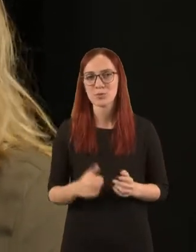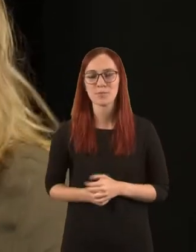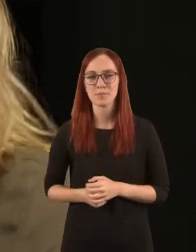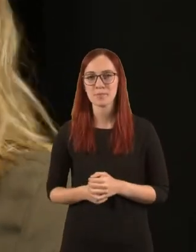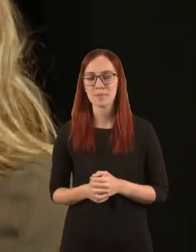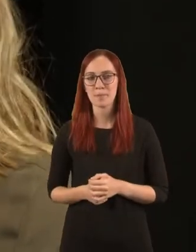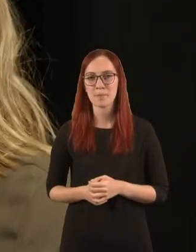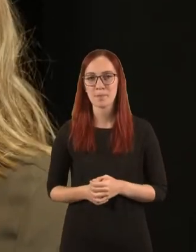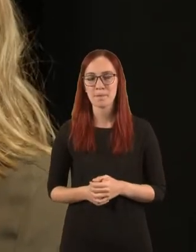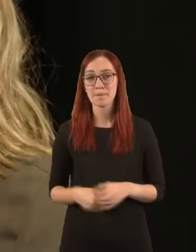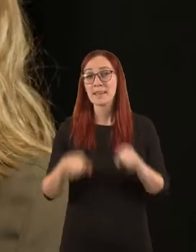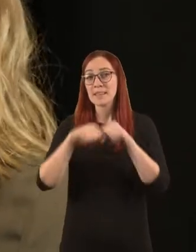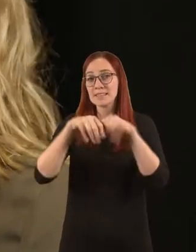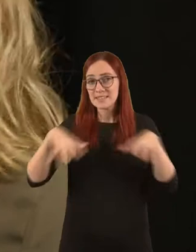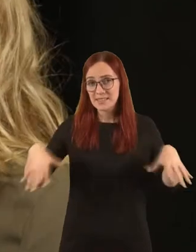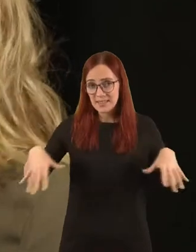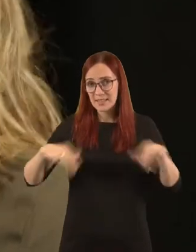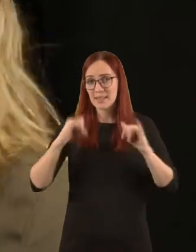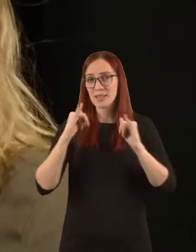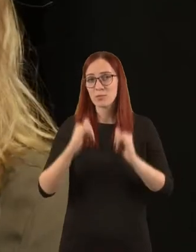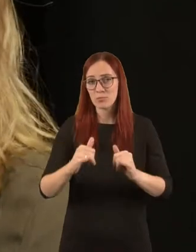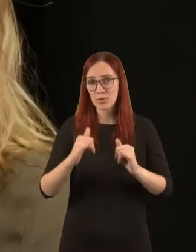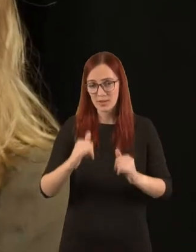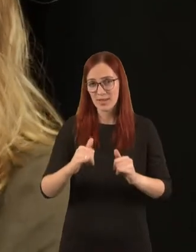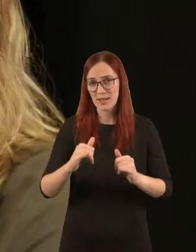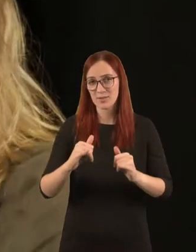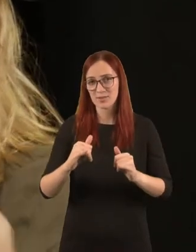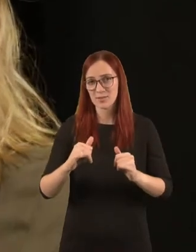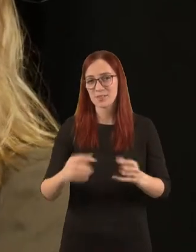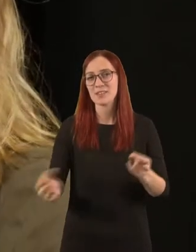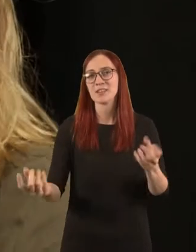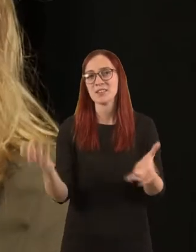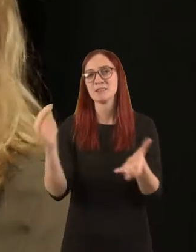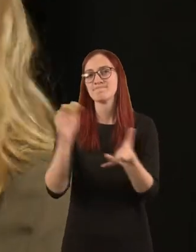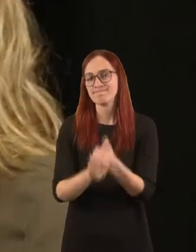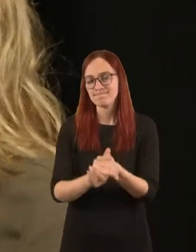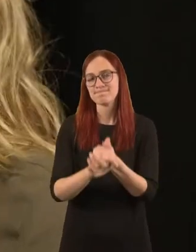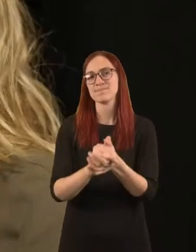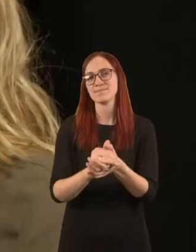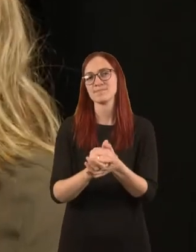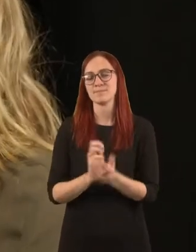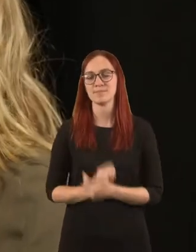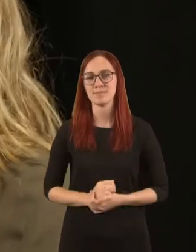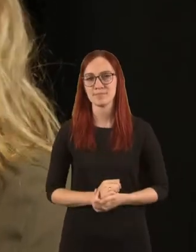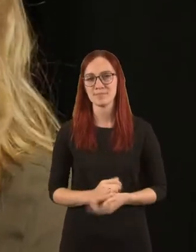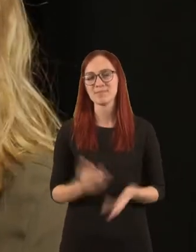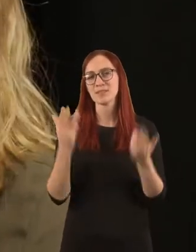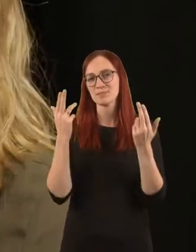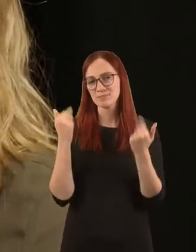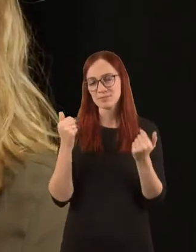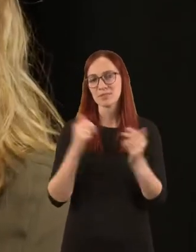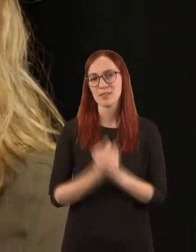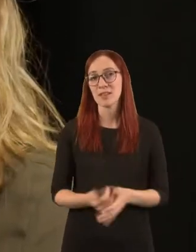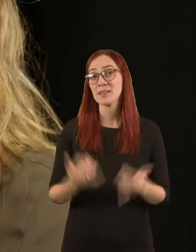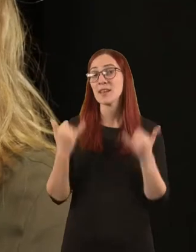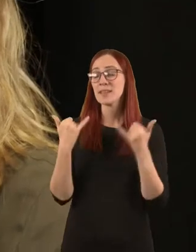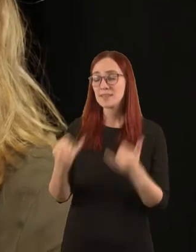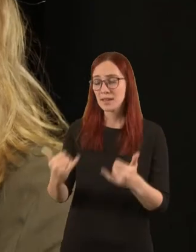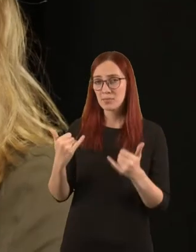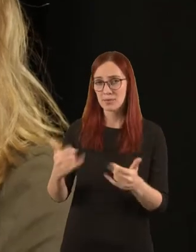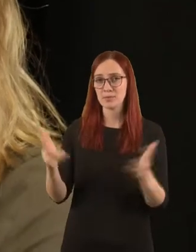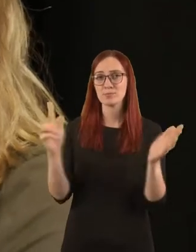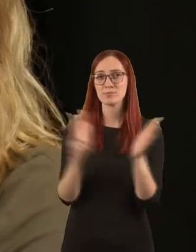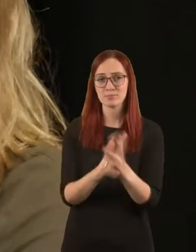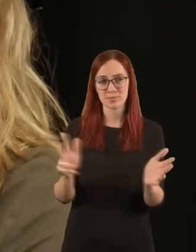was as follows: the compromise is the worst strategy.